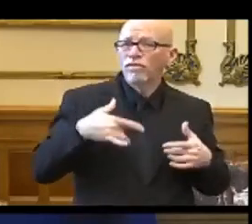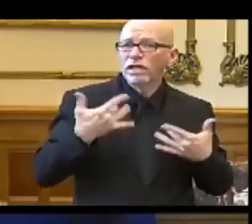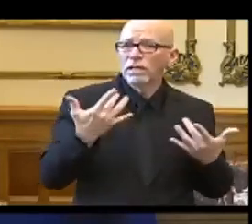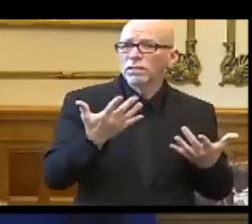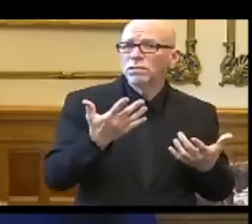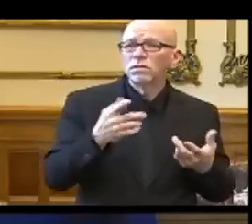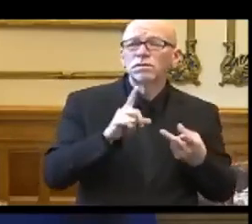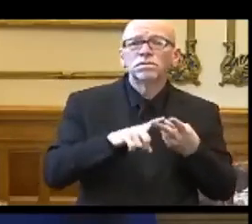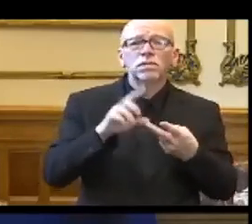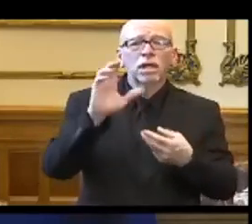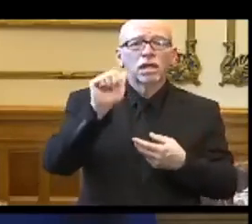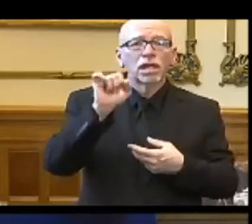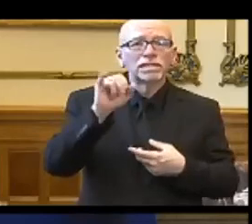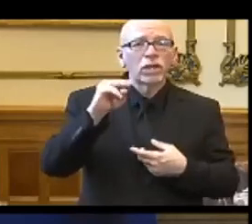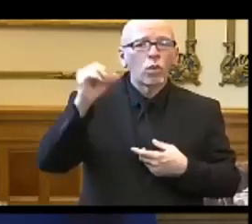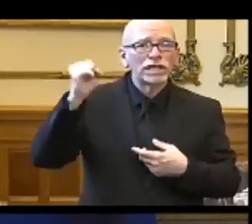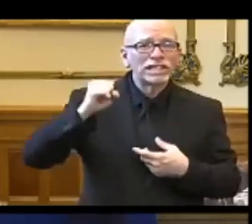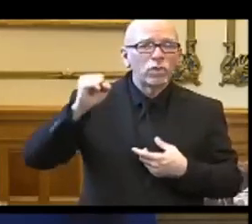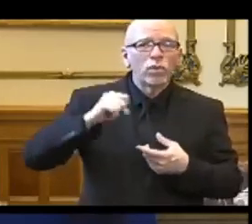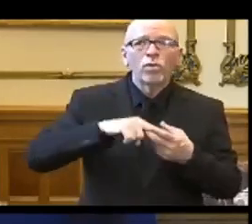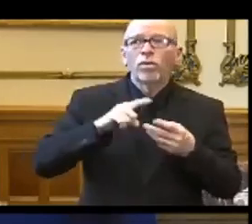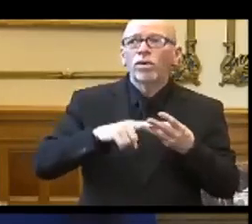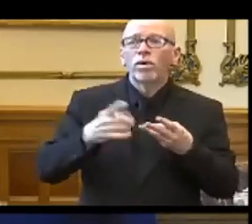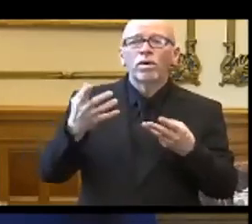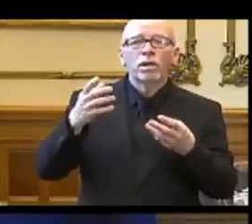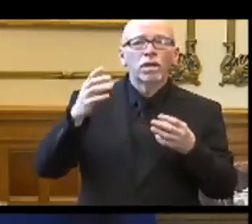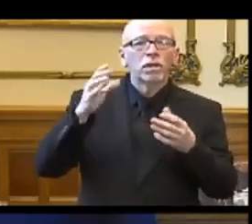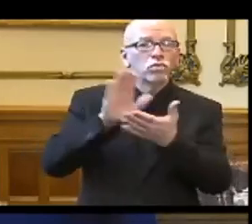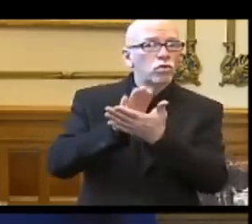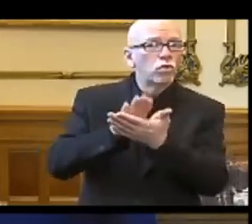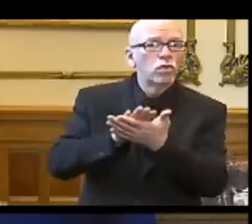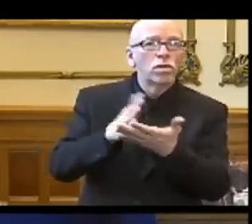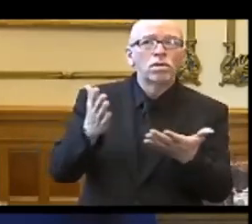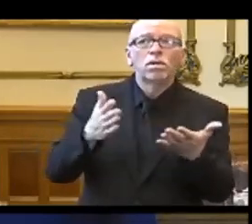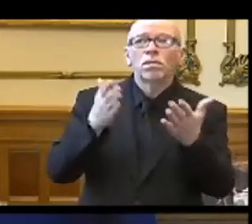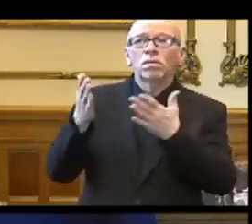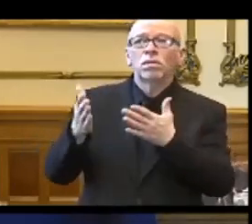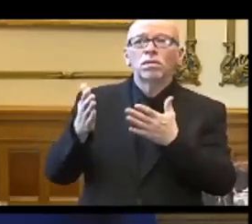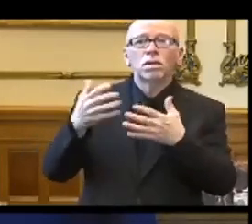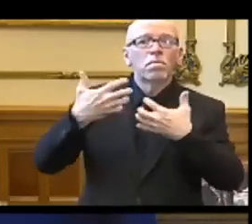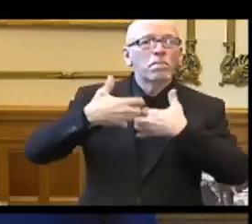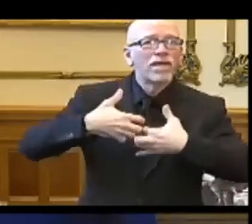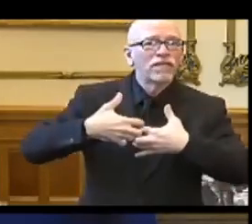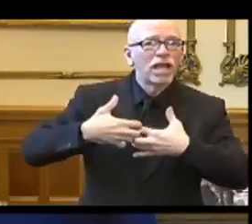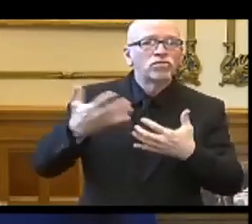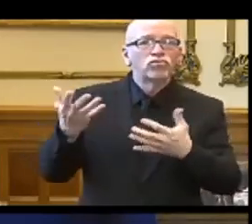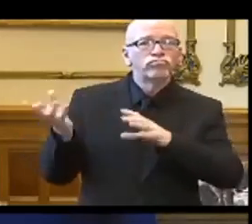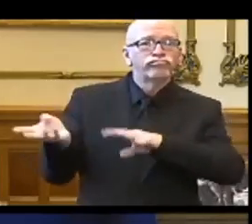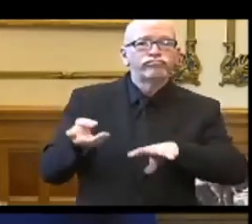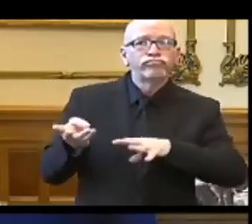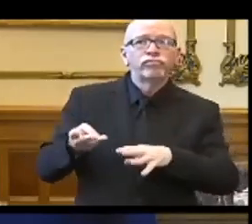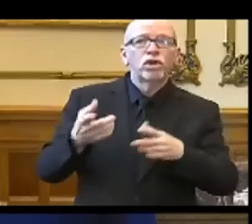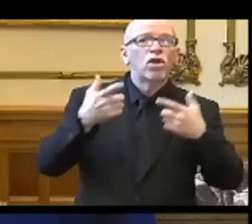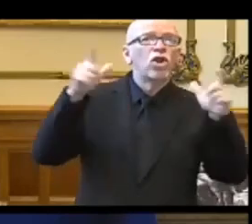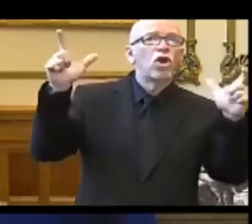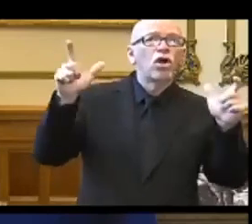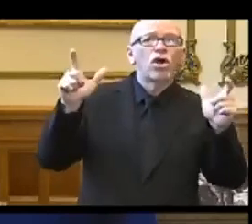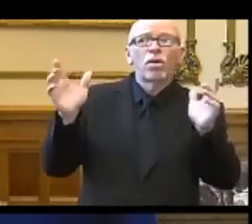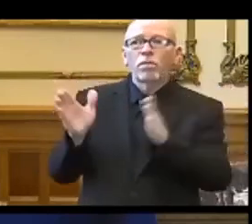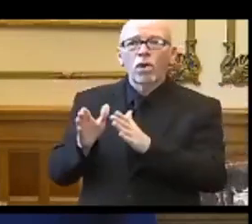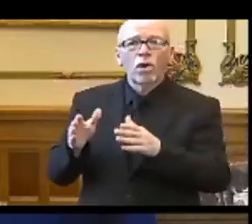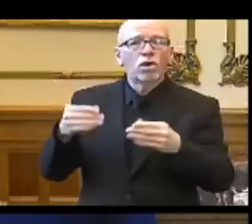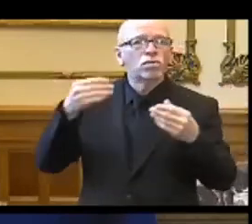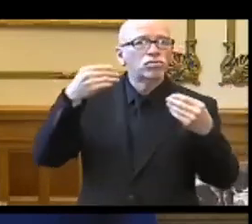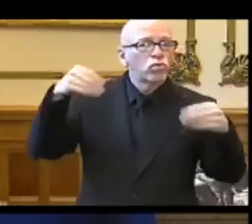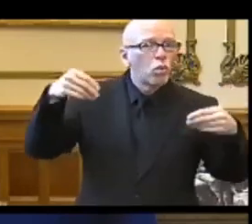or casinos or education or manufacturing, large or small, retail, we see